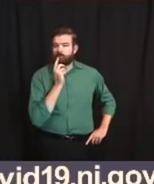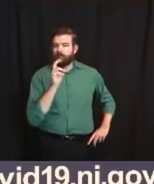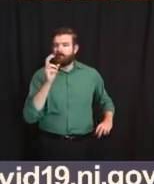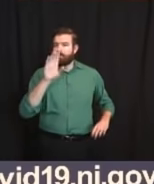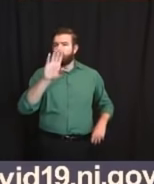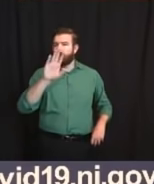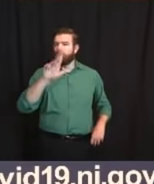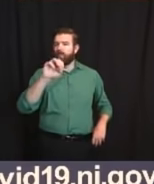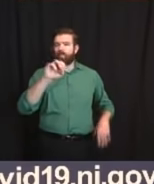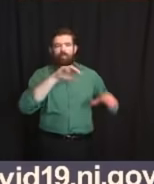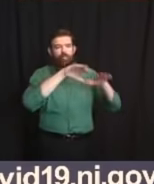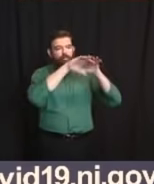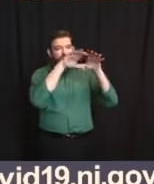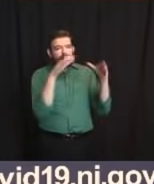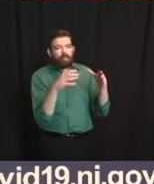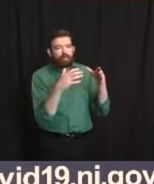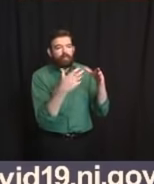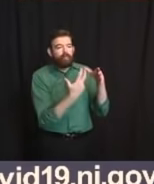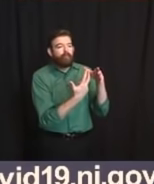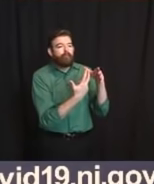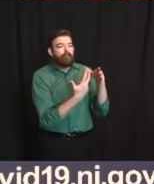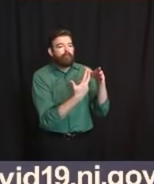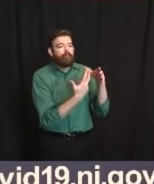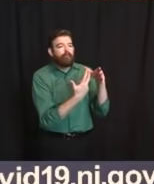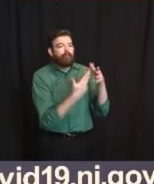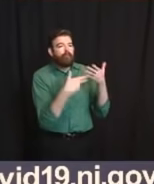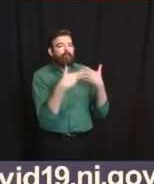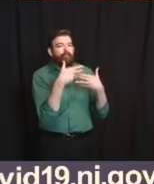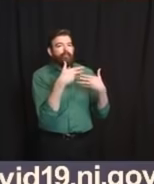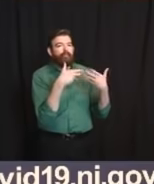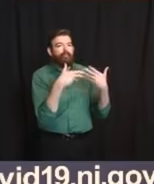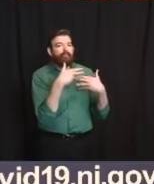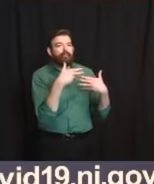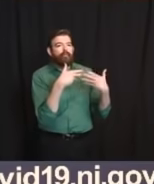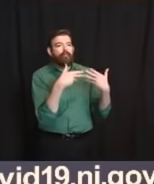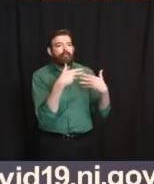than 10, that gives me discomfort. Is that a municipal